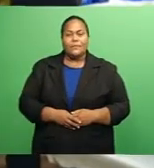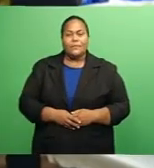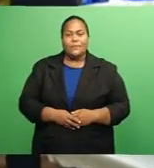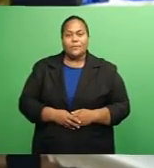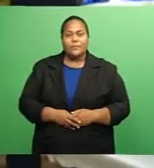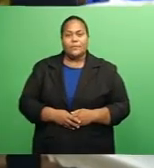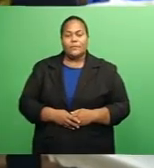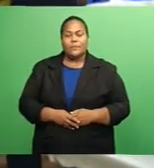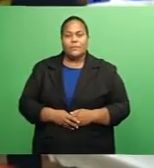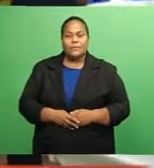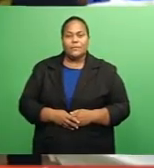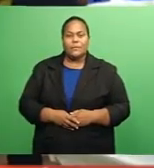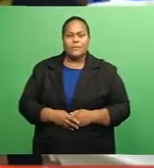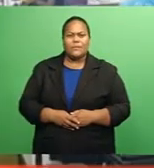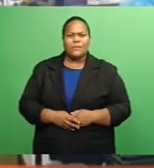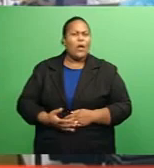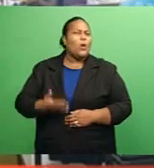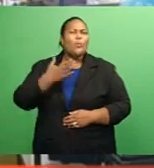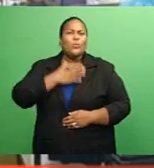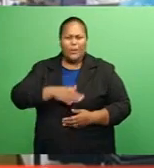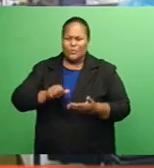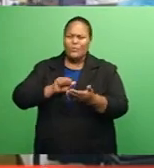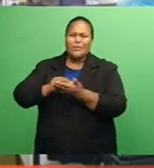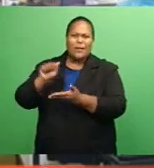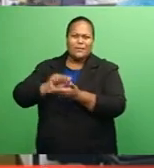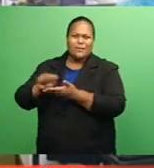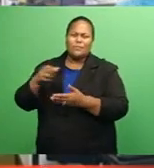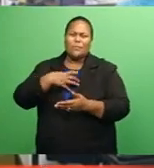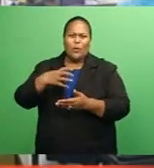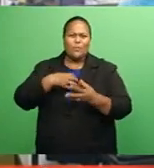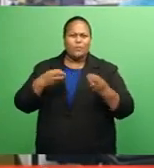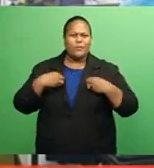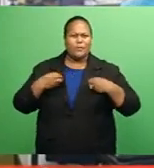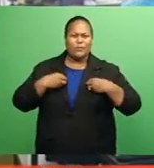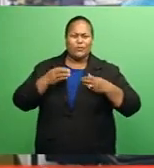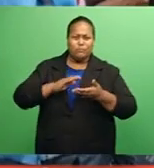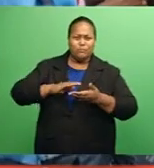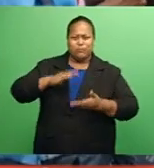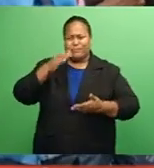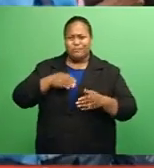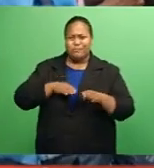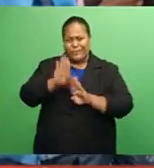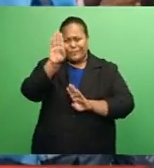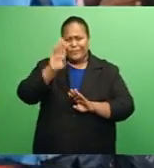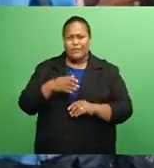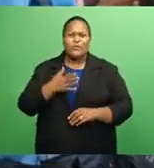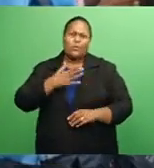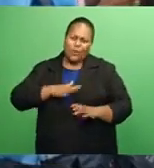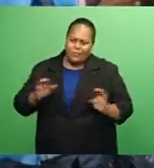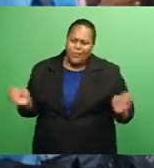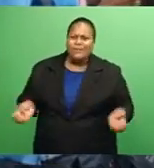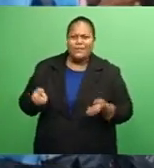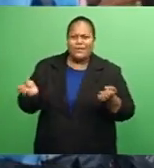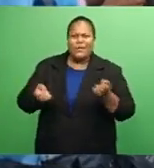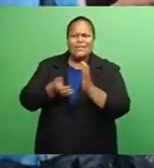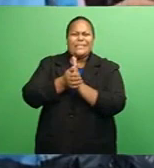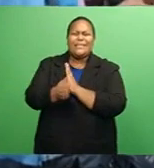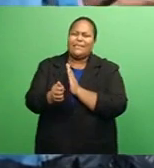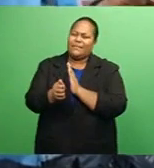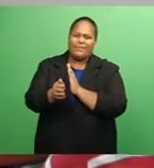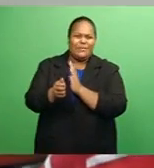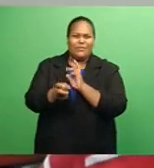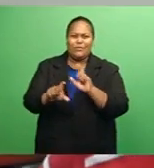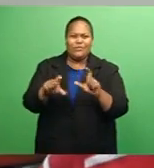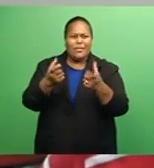In an effort to keep sales up, TCF businesses have been upskilling workers, but that too has been a challenge. Extremely